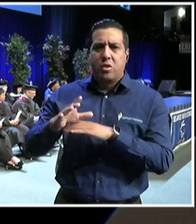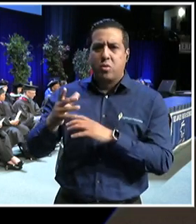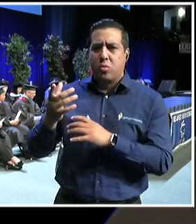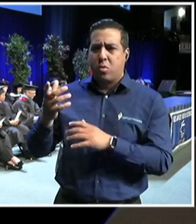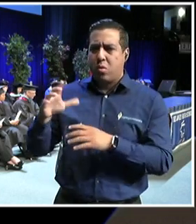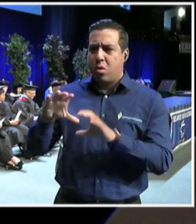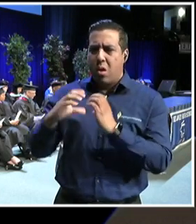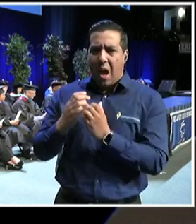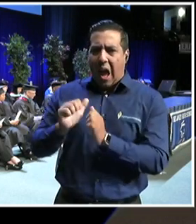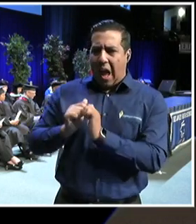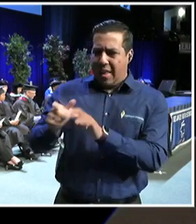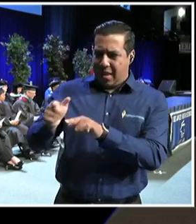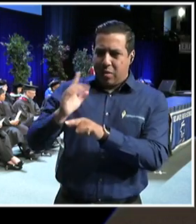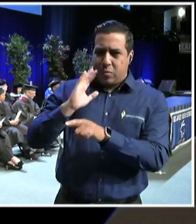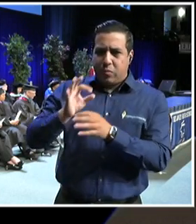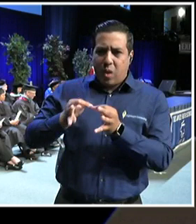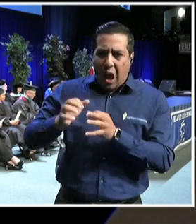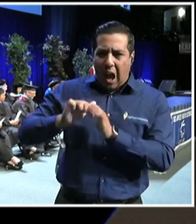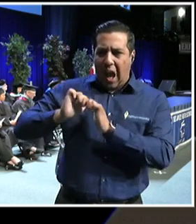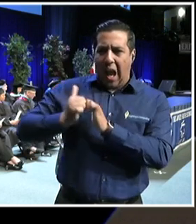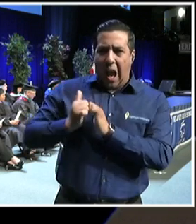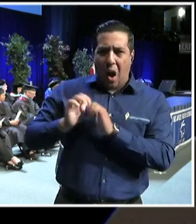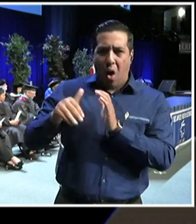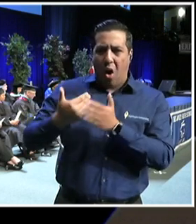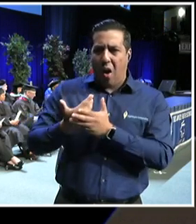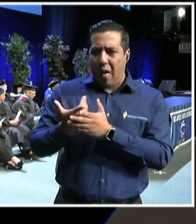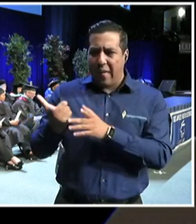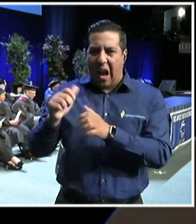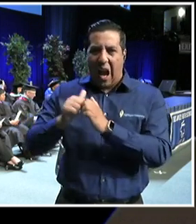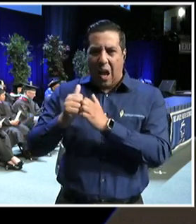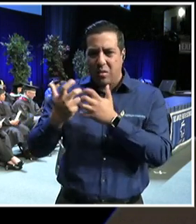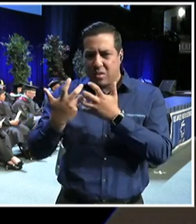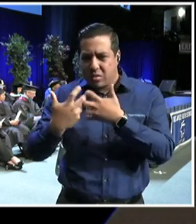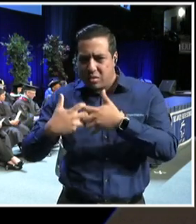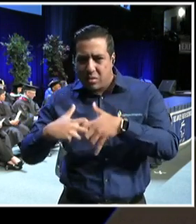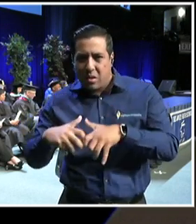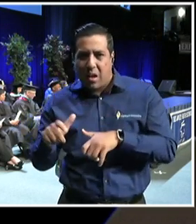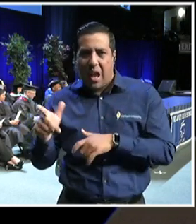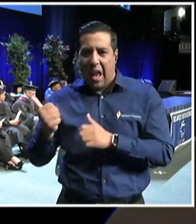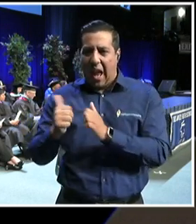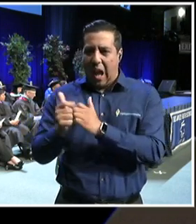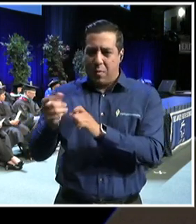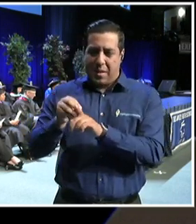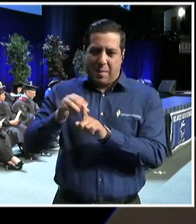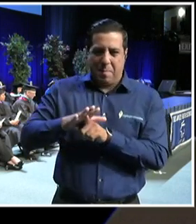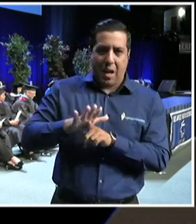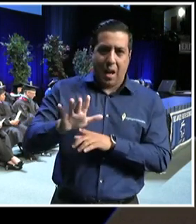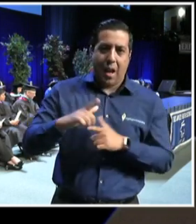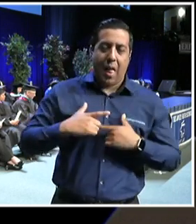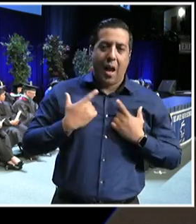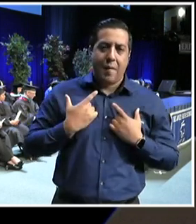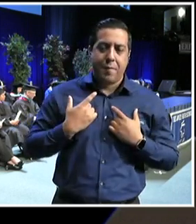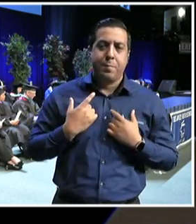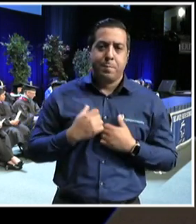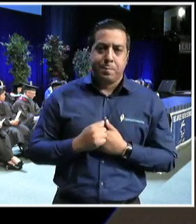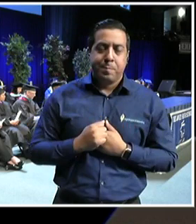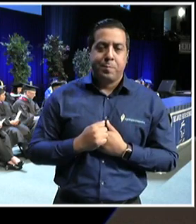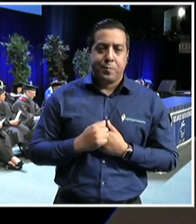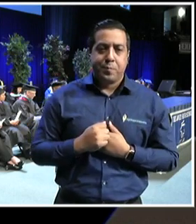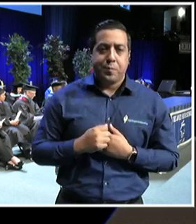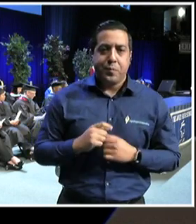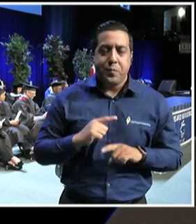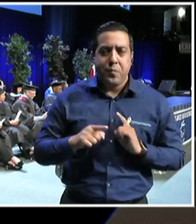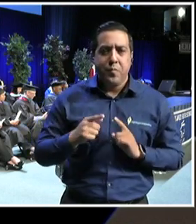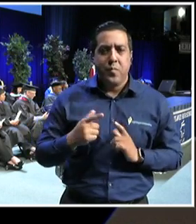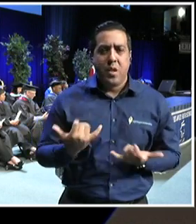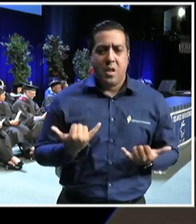emphasized how biochemical pathways work and the ways they impact life. As such, you